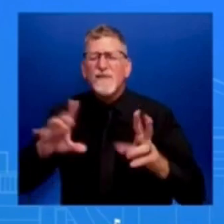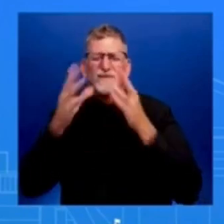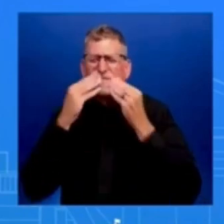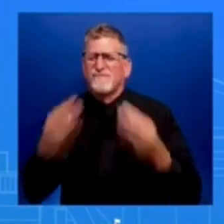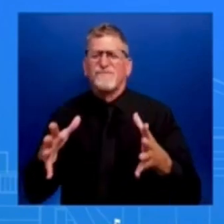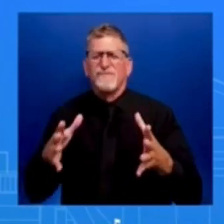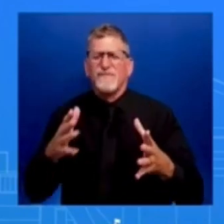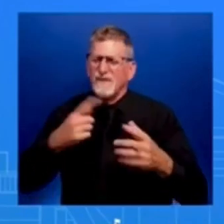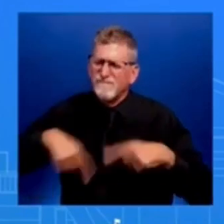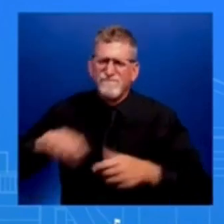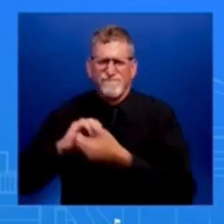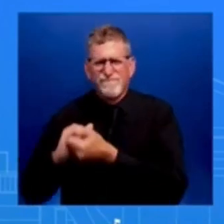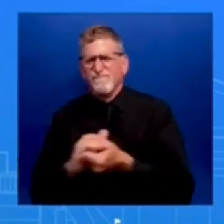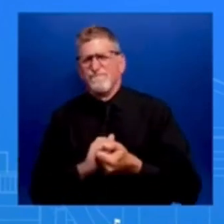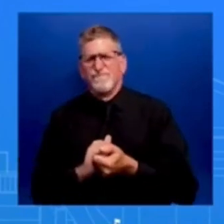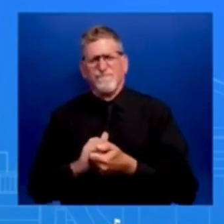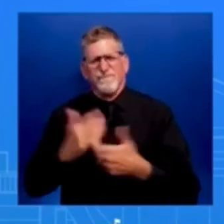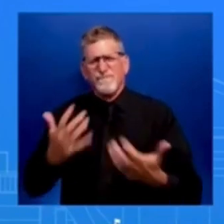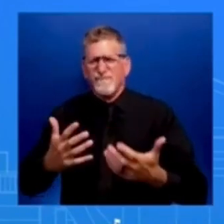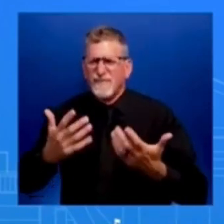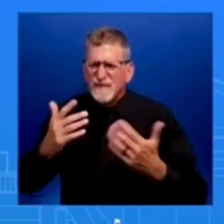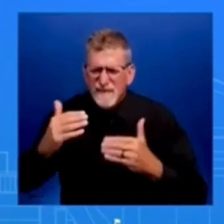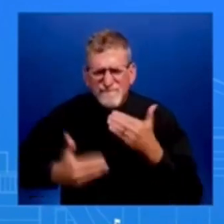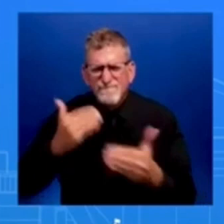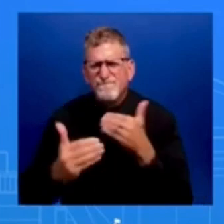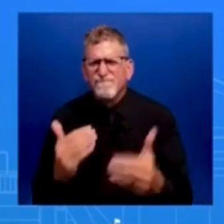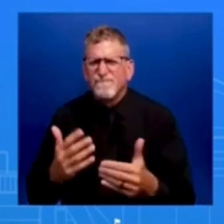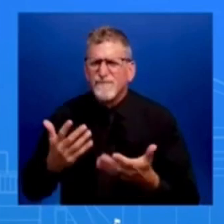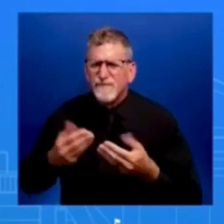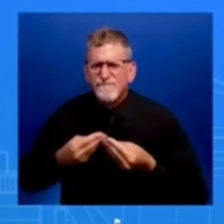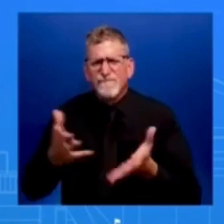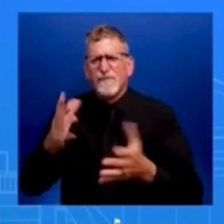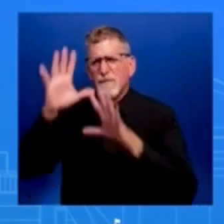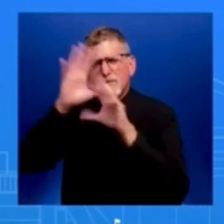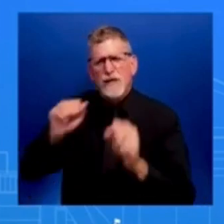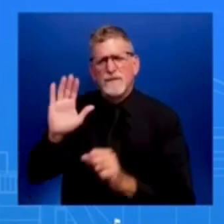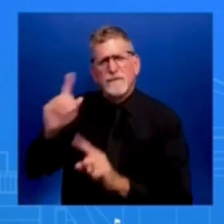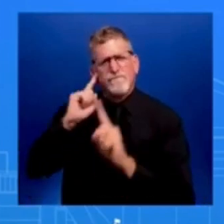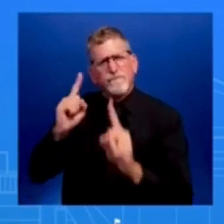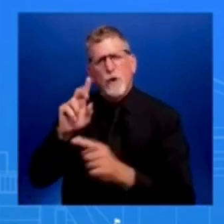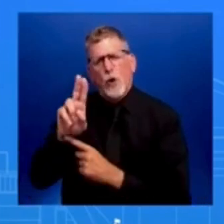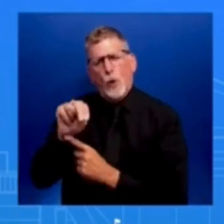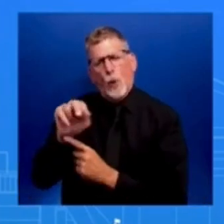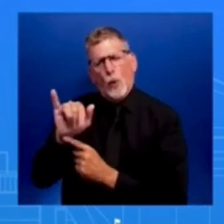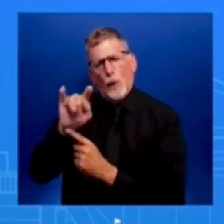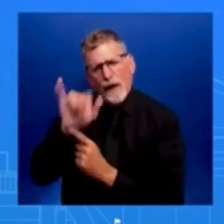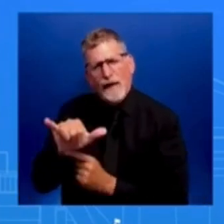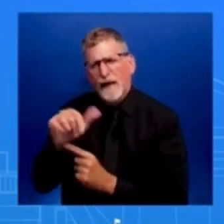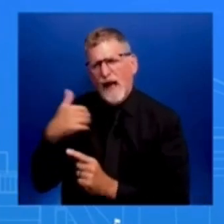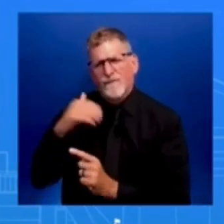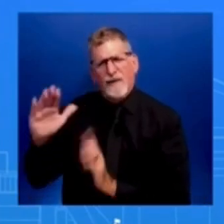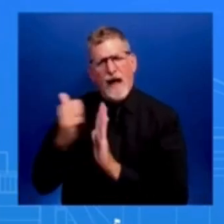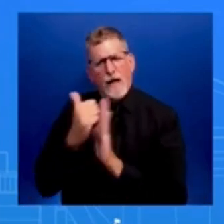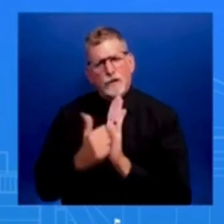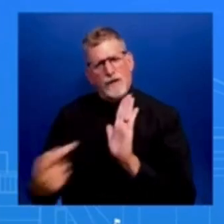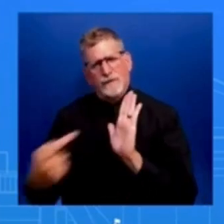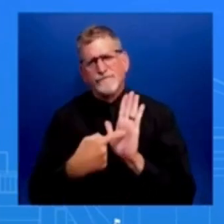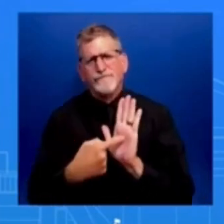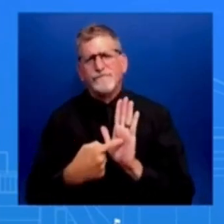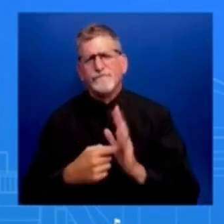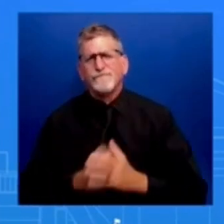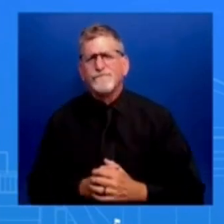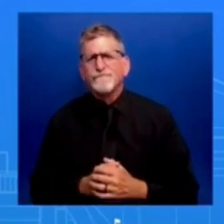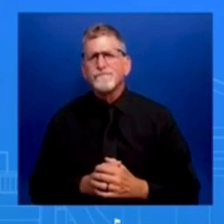president's unity agenda for our nation. Now tonight, as you all know, the president will deliver remarks at the Truman Civil Rights Symposium